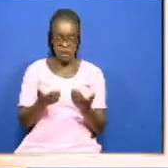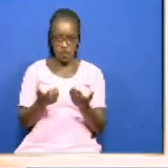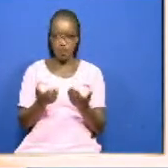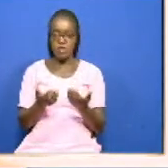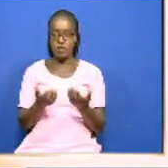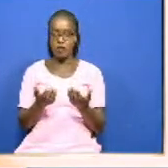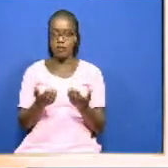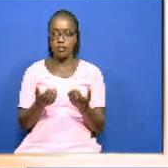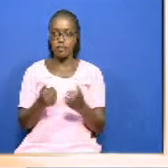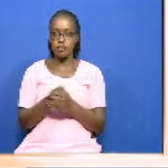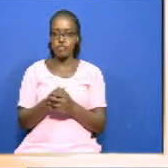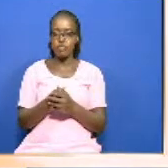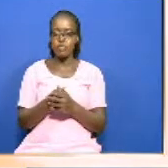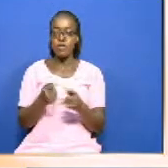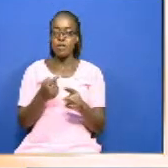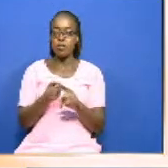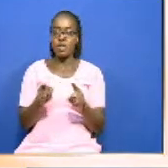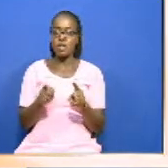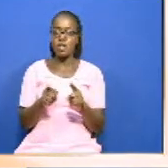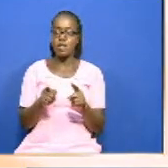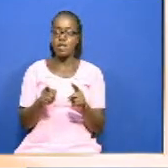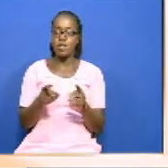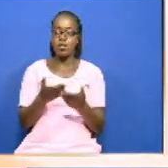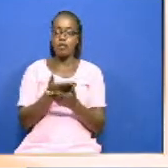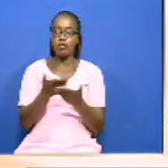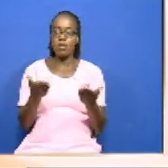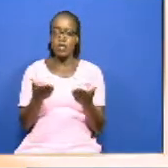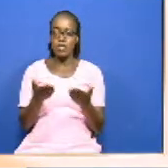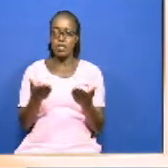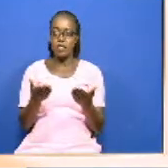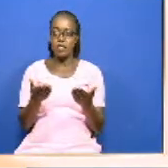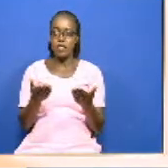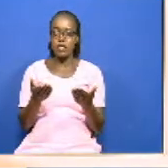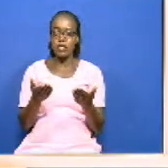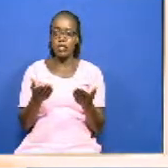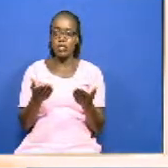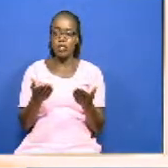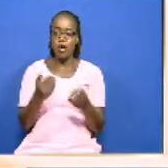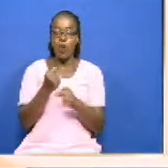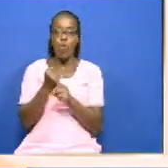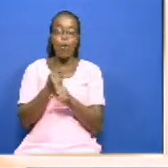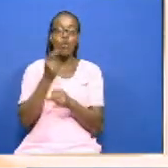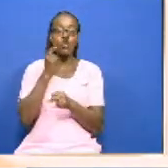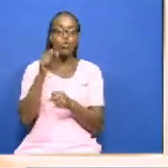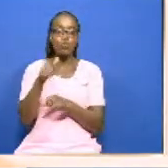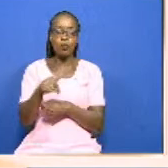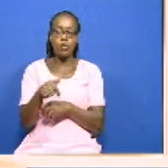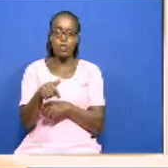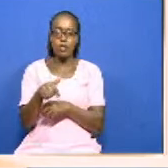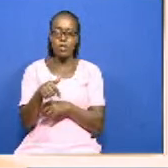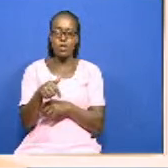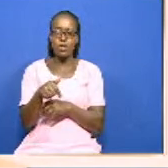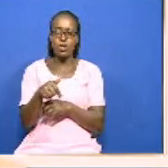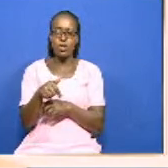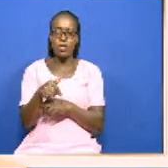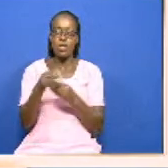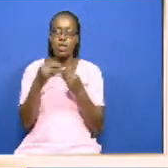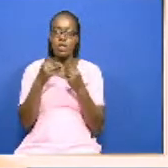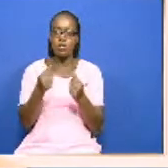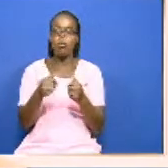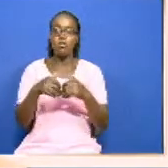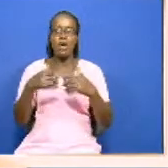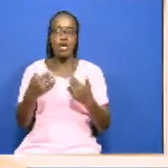the stakeholders. But because of this particular workshop today seems to be addressing more on how